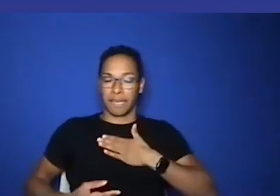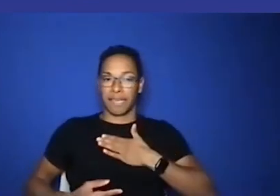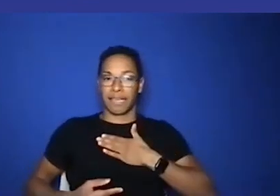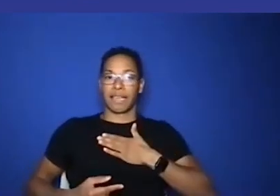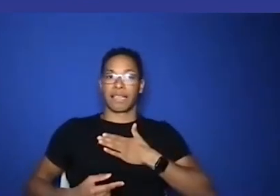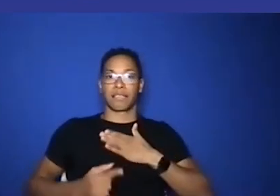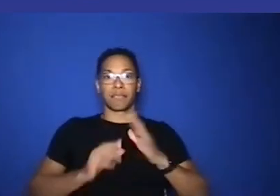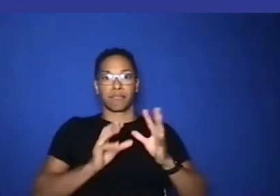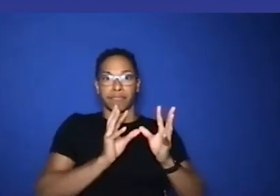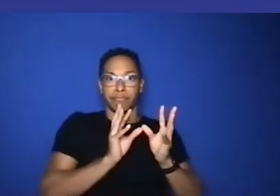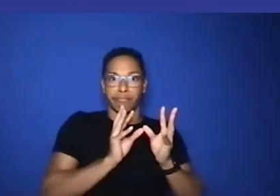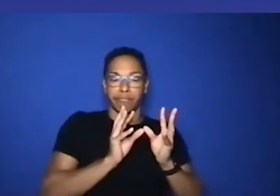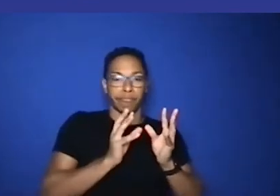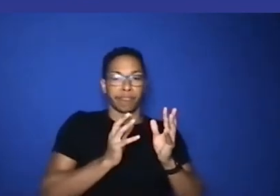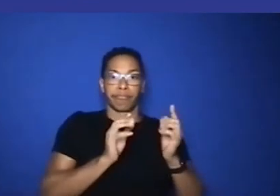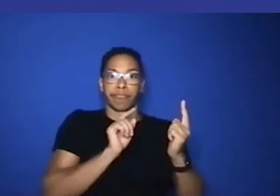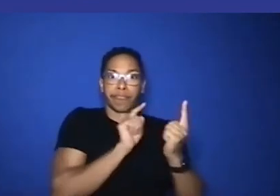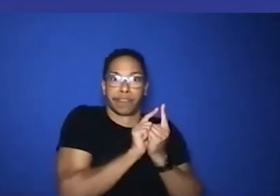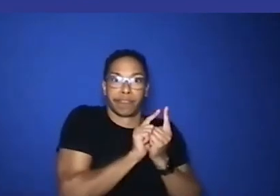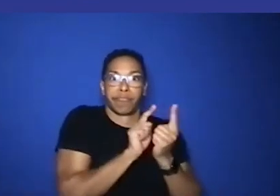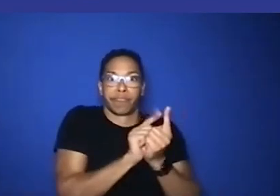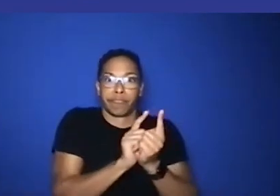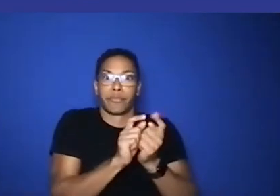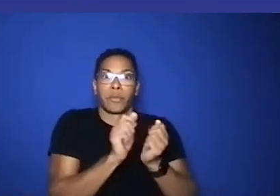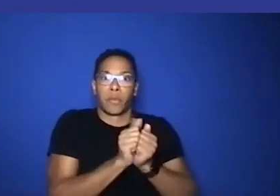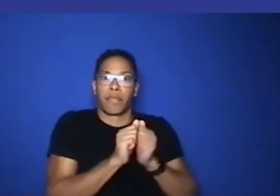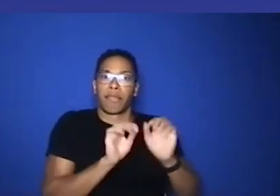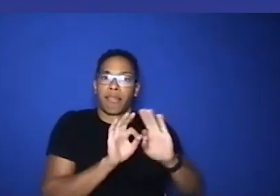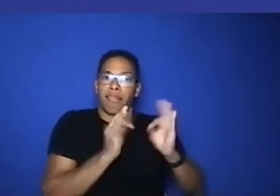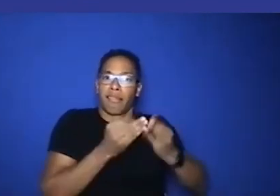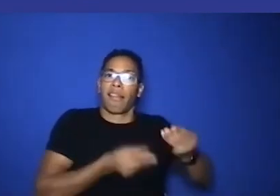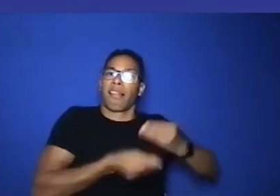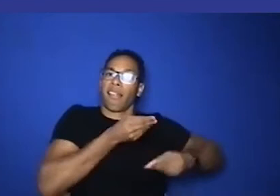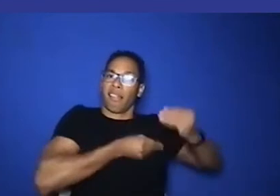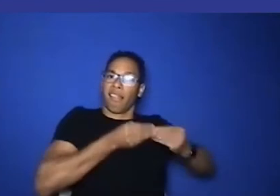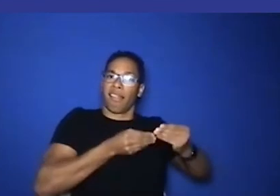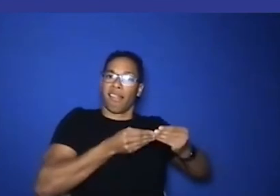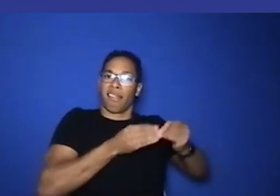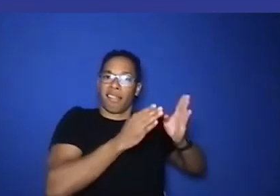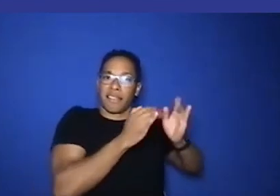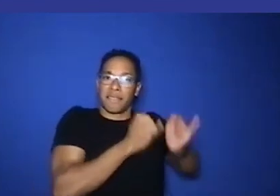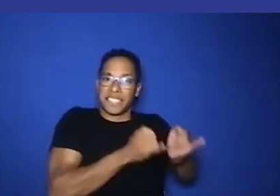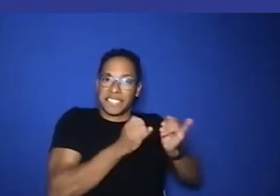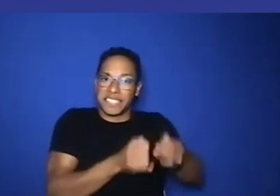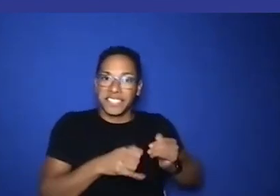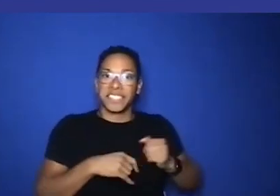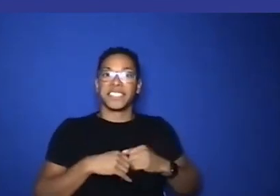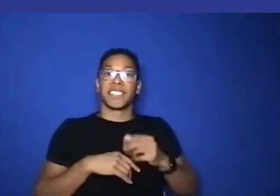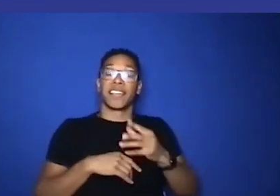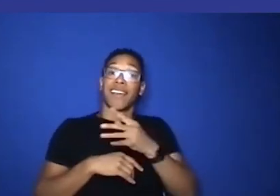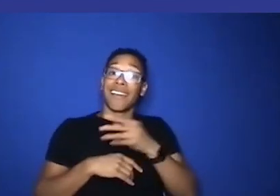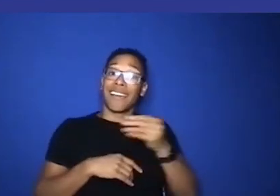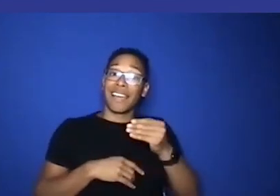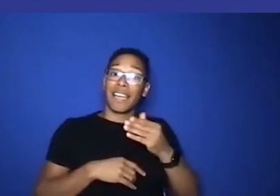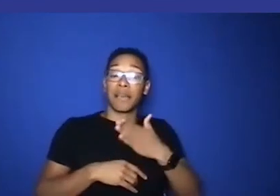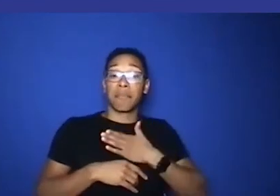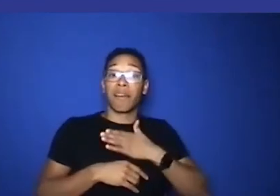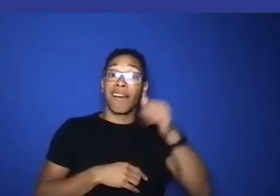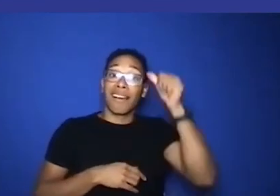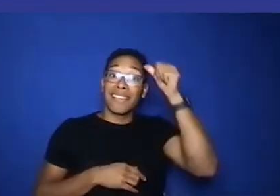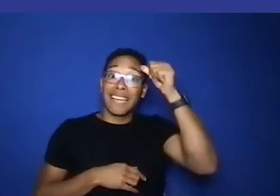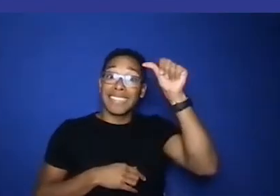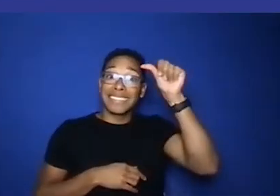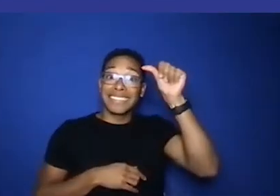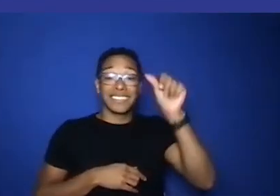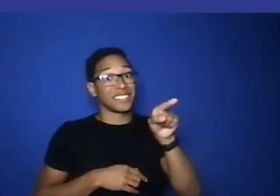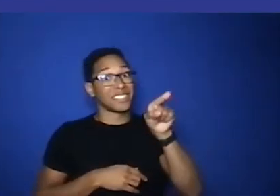my meetings with ancestors, and also with my my auntie, who the first artist